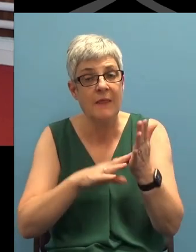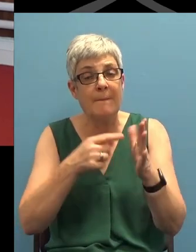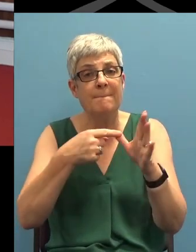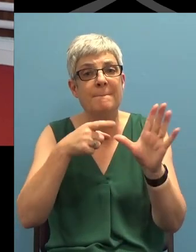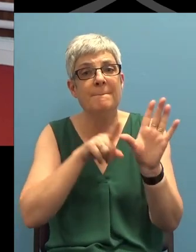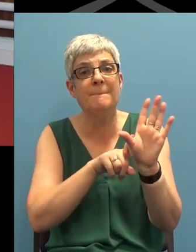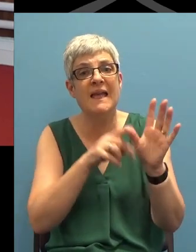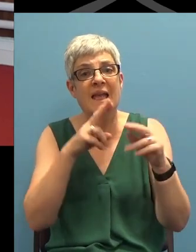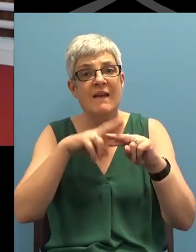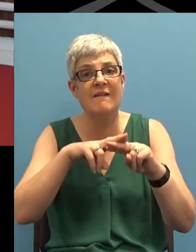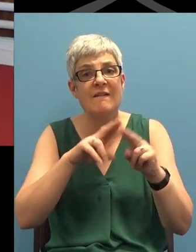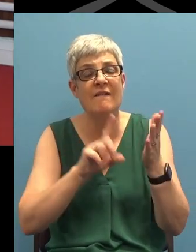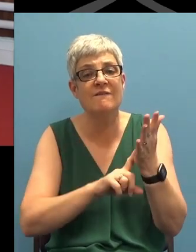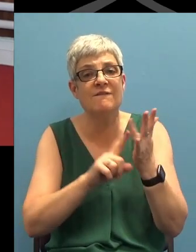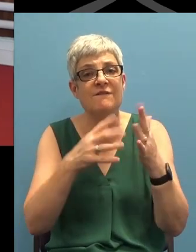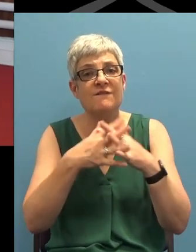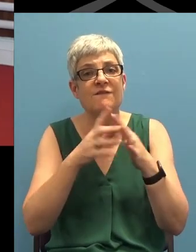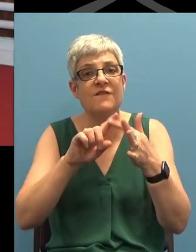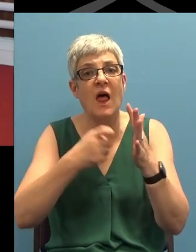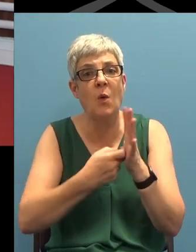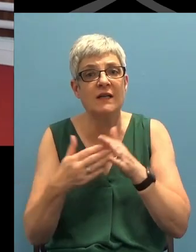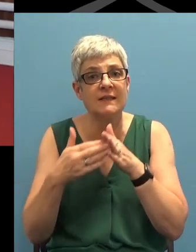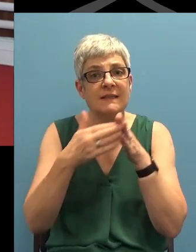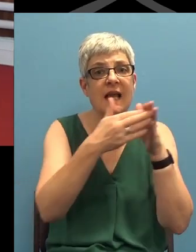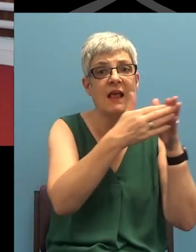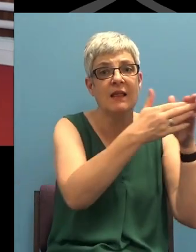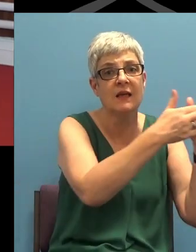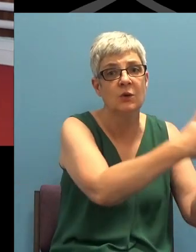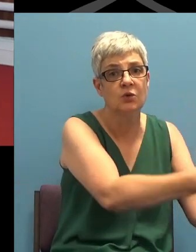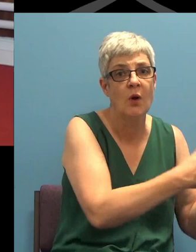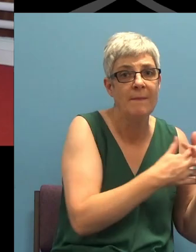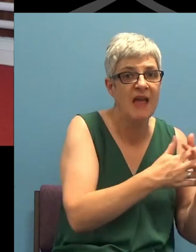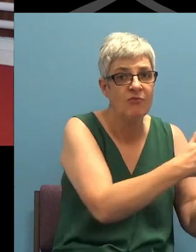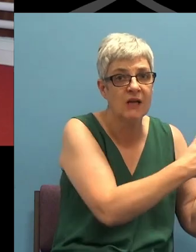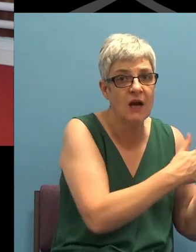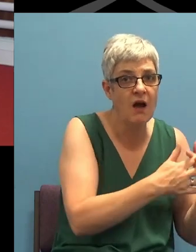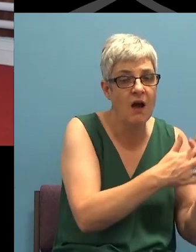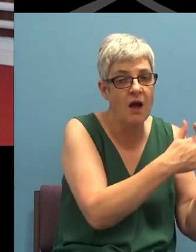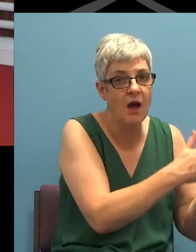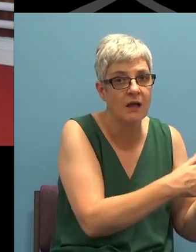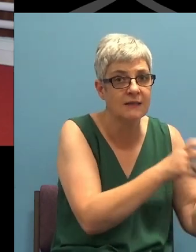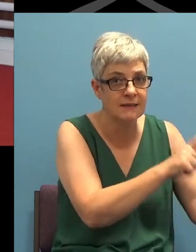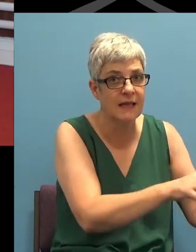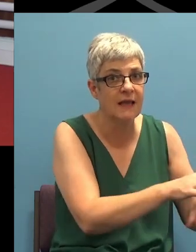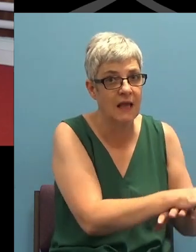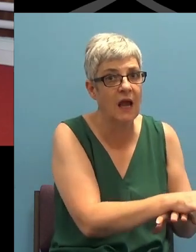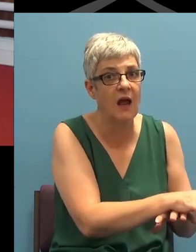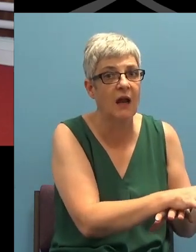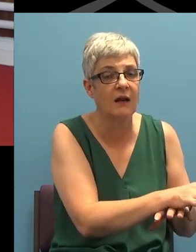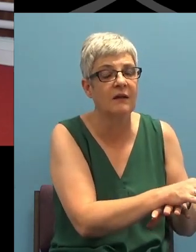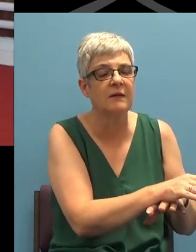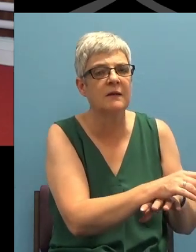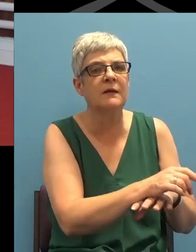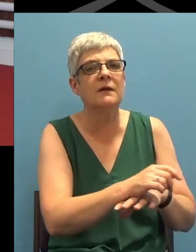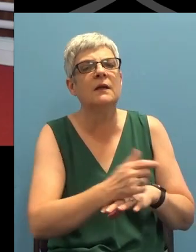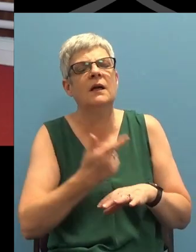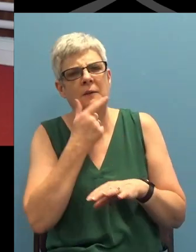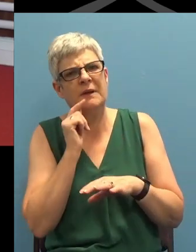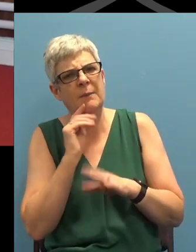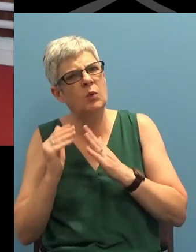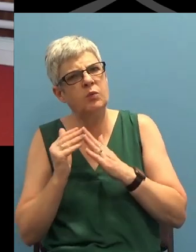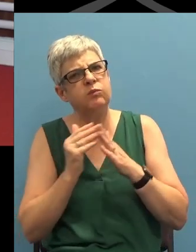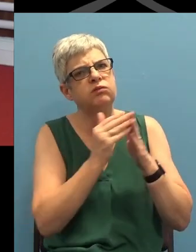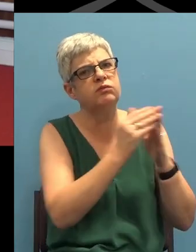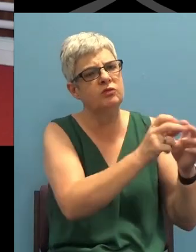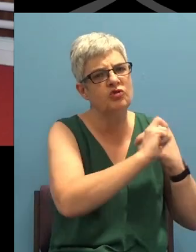sailing across the Atlantic and settling in what we now call the United States of America. And the people who made